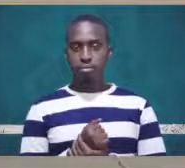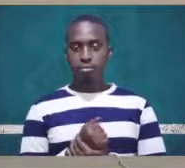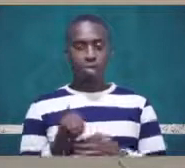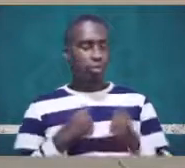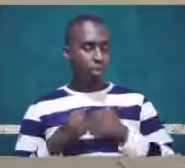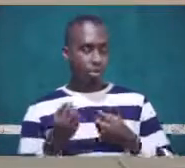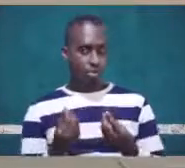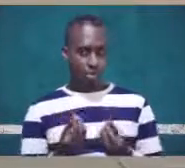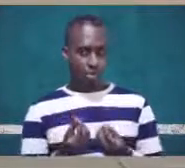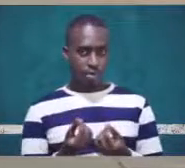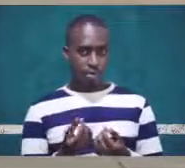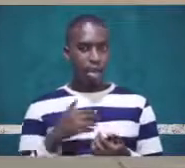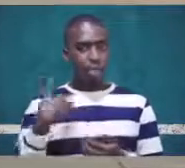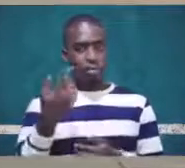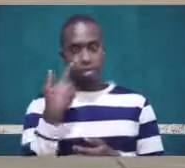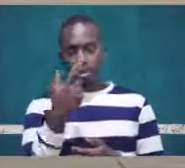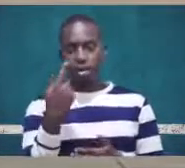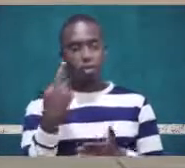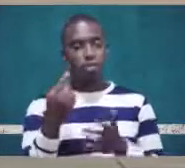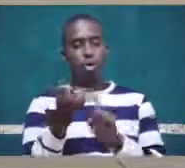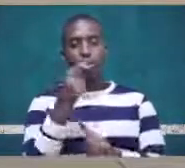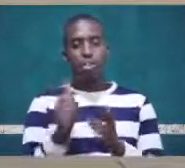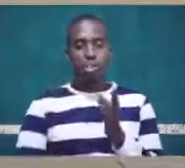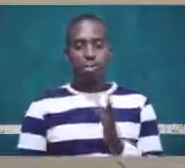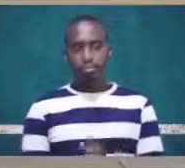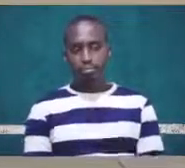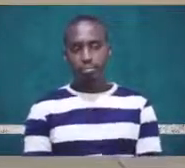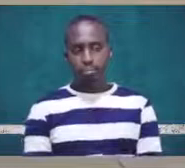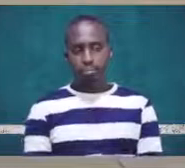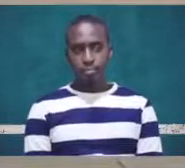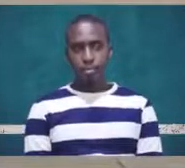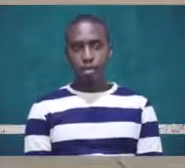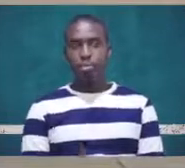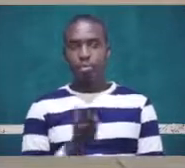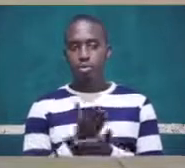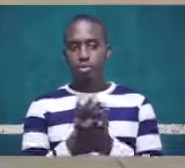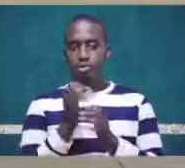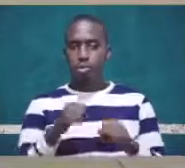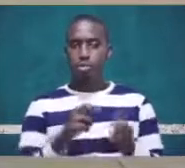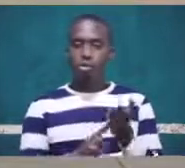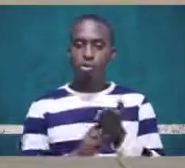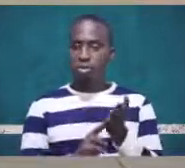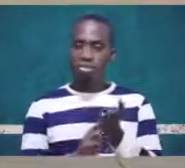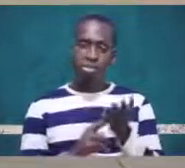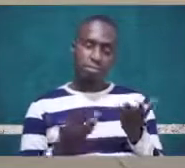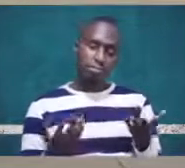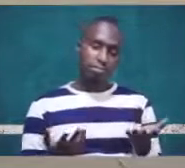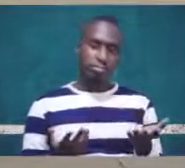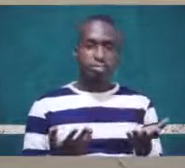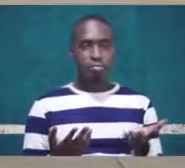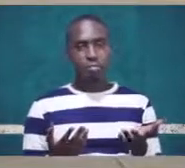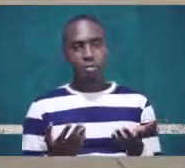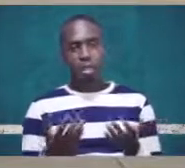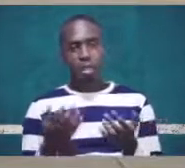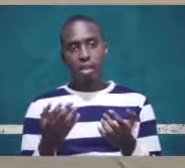Rwanda francs, and we see what we get. What do we get? That's, you can use the calculator, you can use